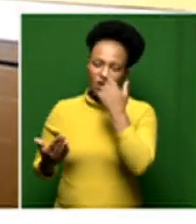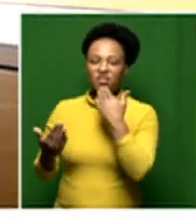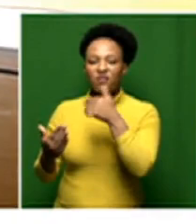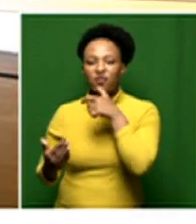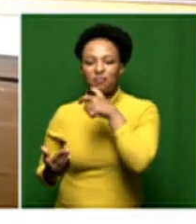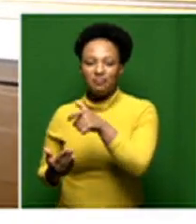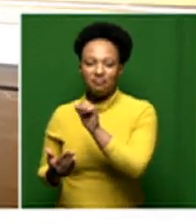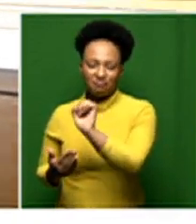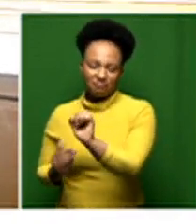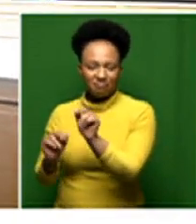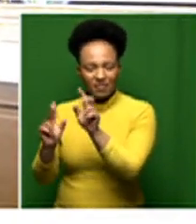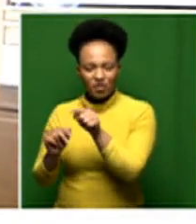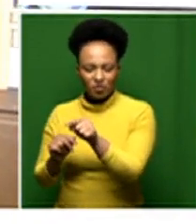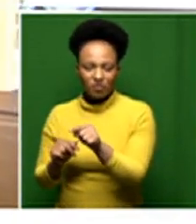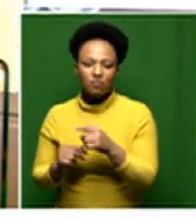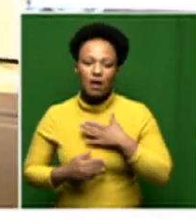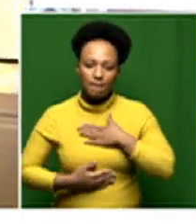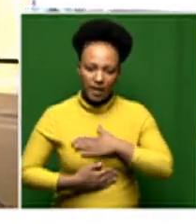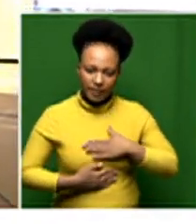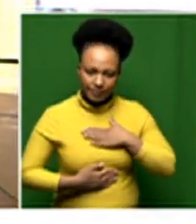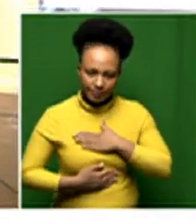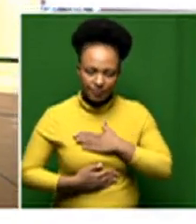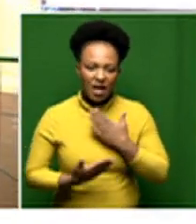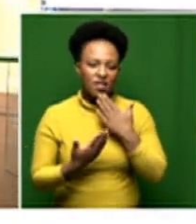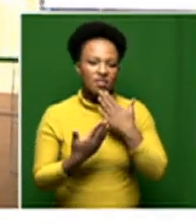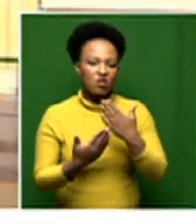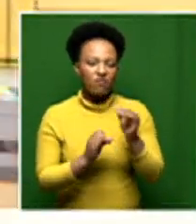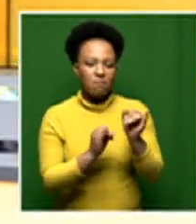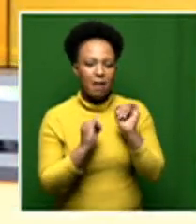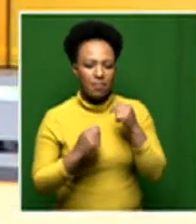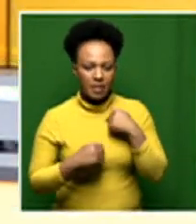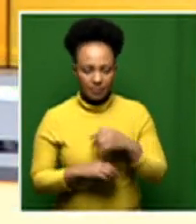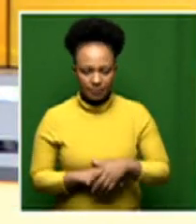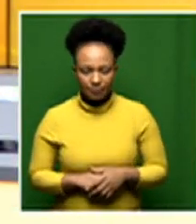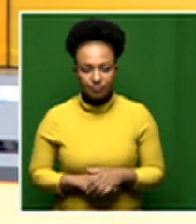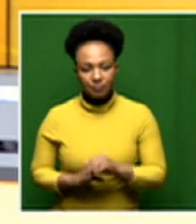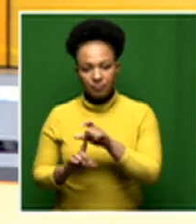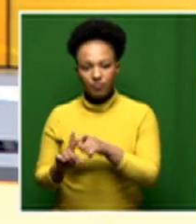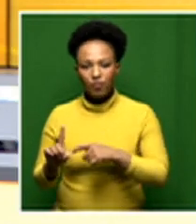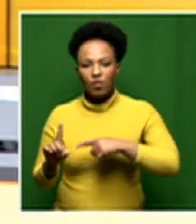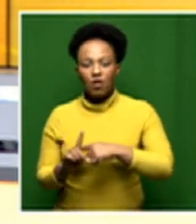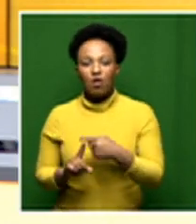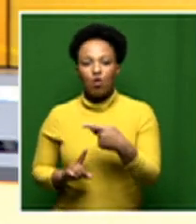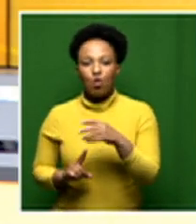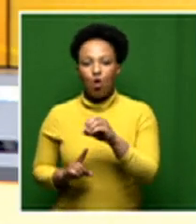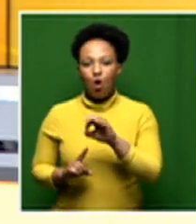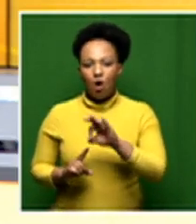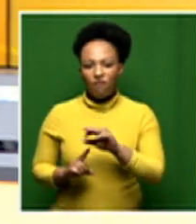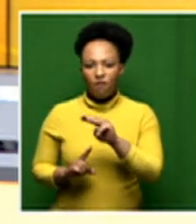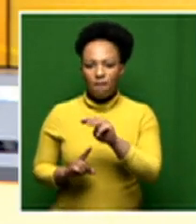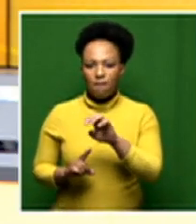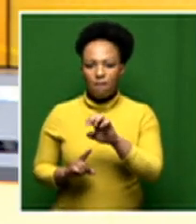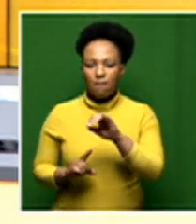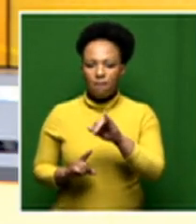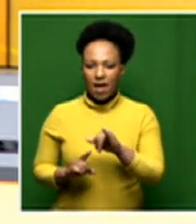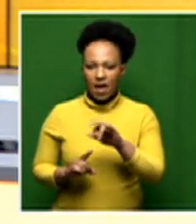matter. It's a pleasure, and thanks for having me. All right, that was Willie Hofmeyr, the former head of Special Investigating Unit